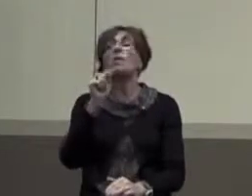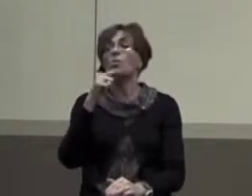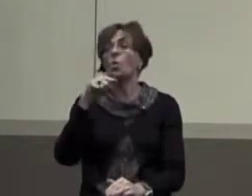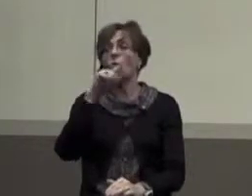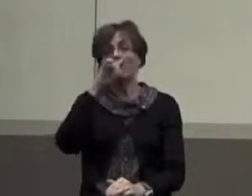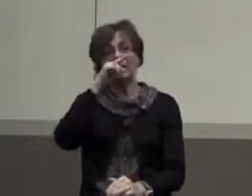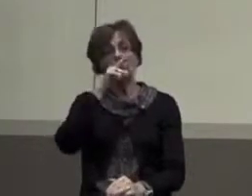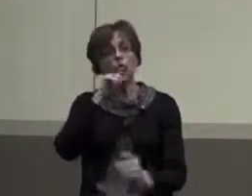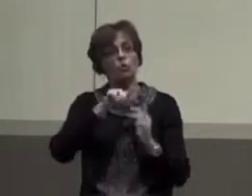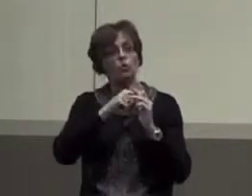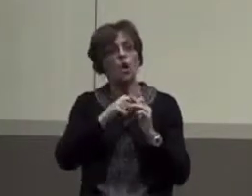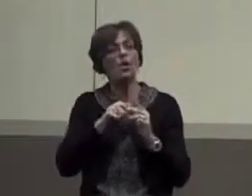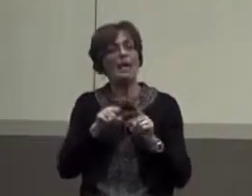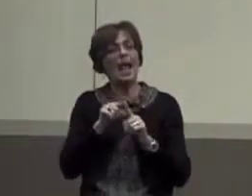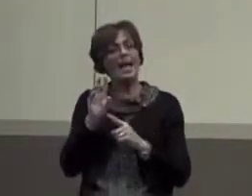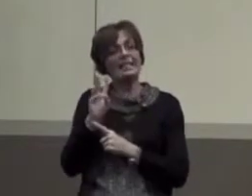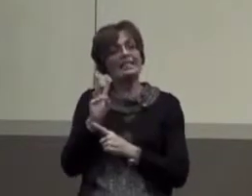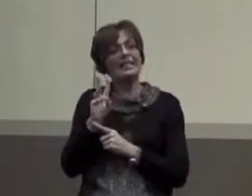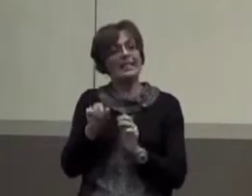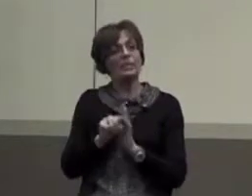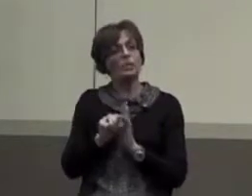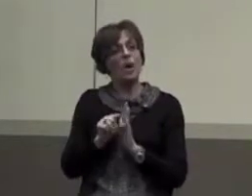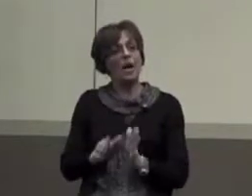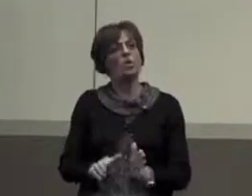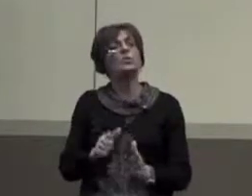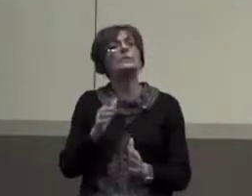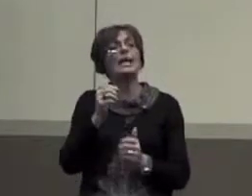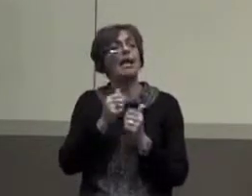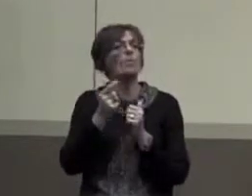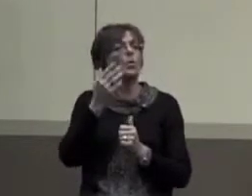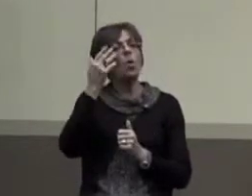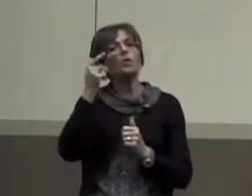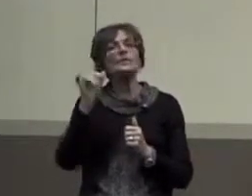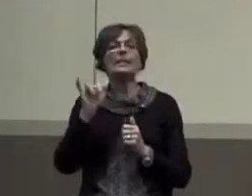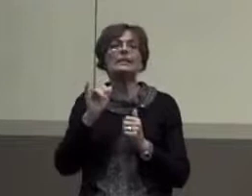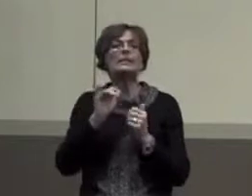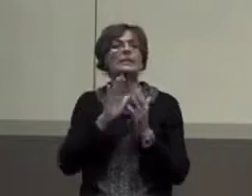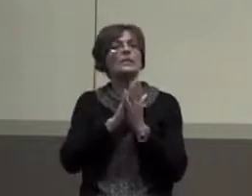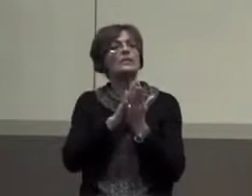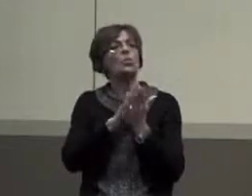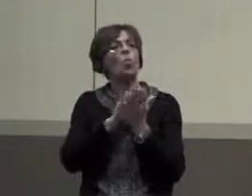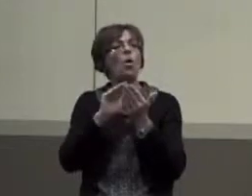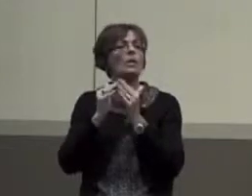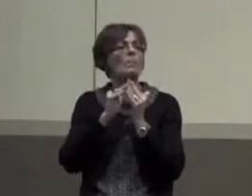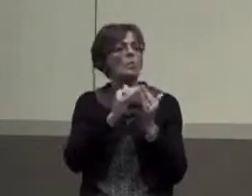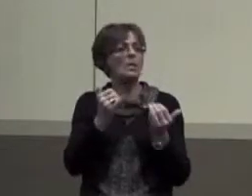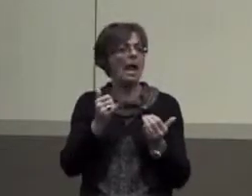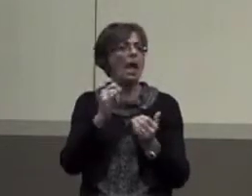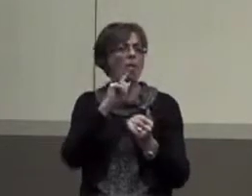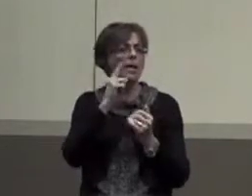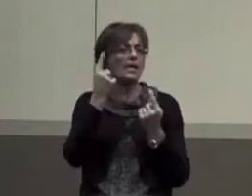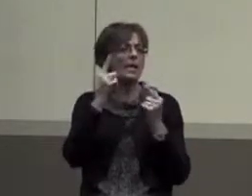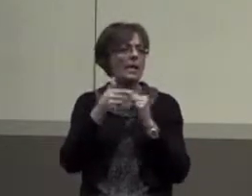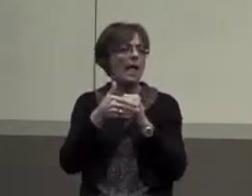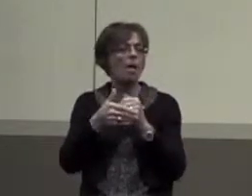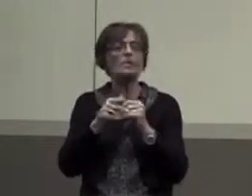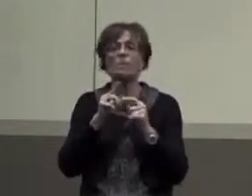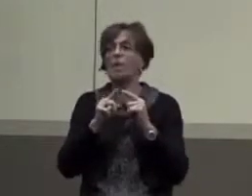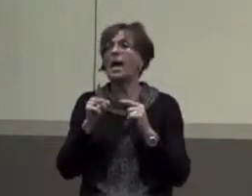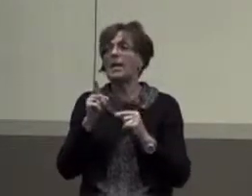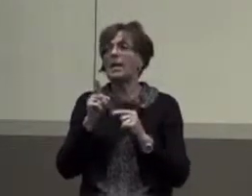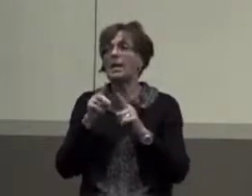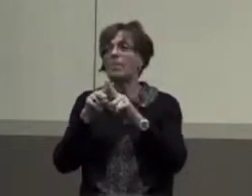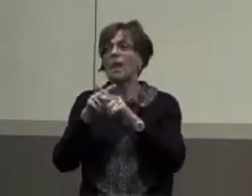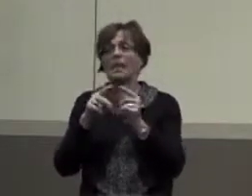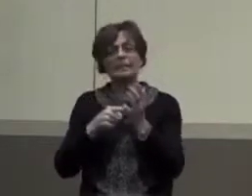6th graders, and everybody knows it's kind of the school community now, it helps. But it does apply sometimes to